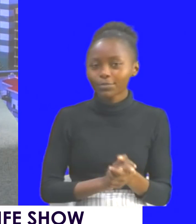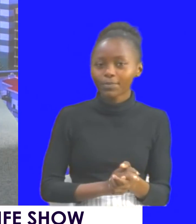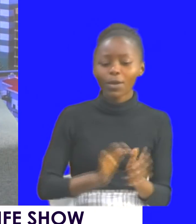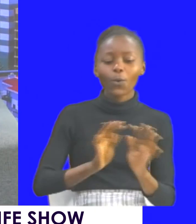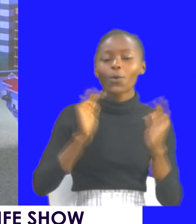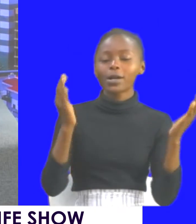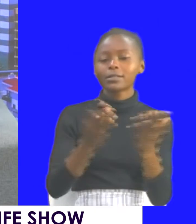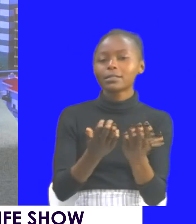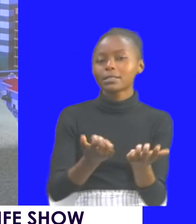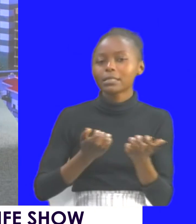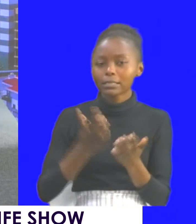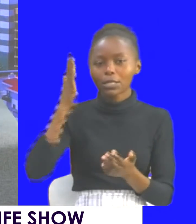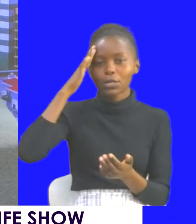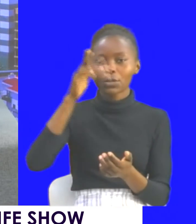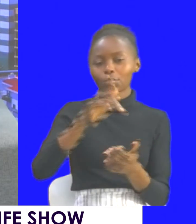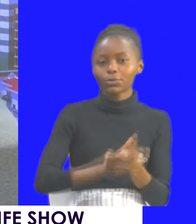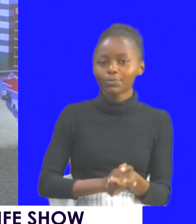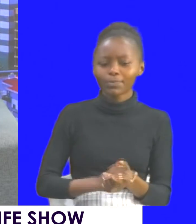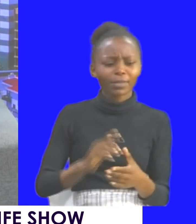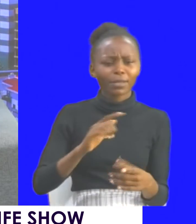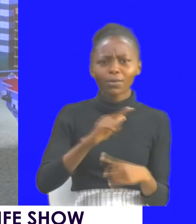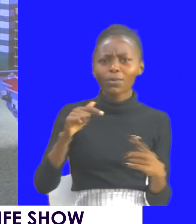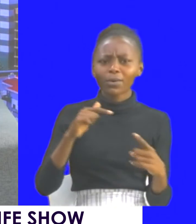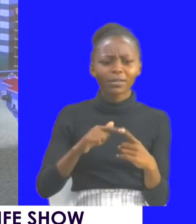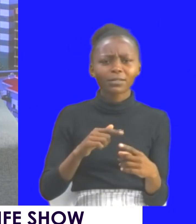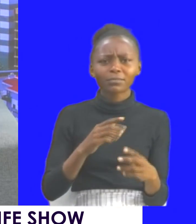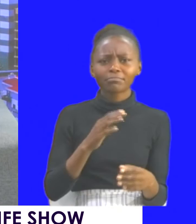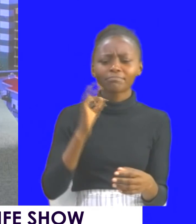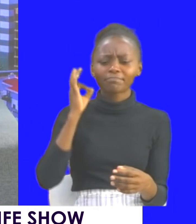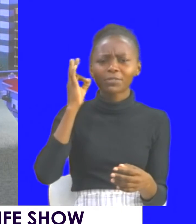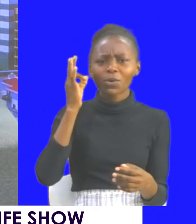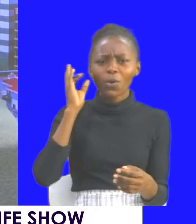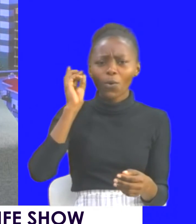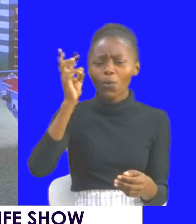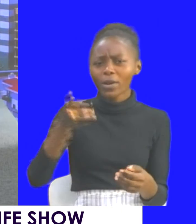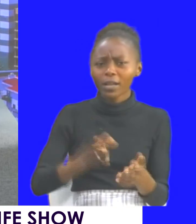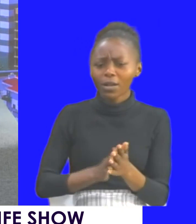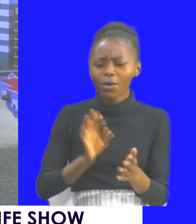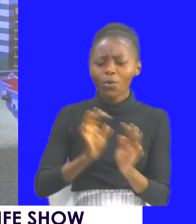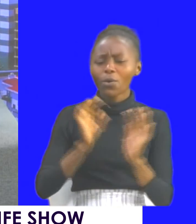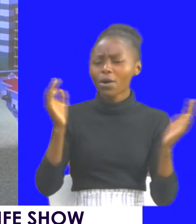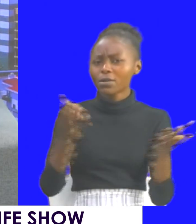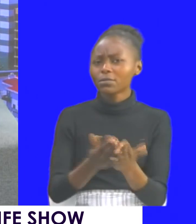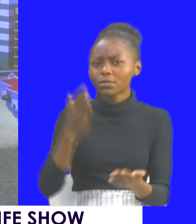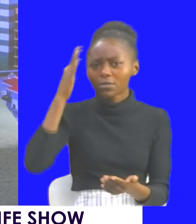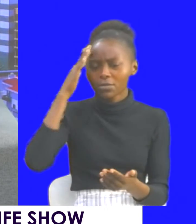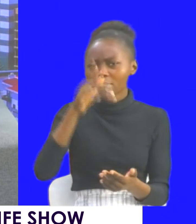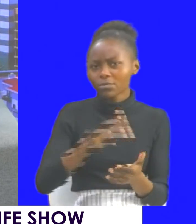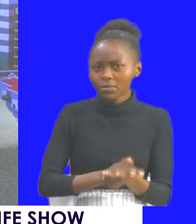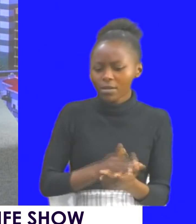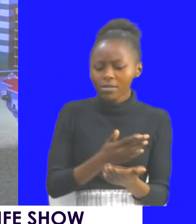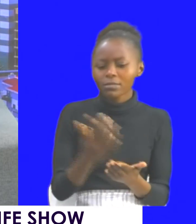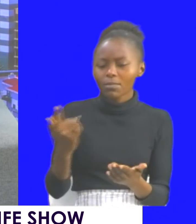you. When will the world know you? You're running out of time. Somebody needs to know your